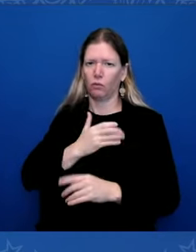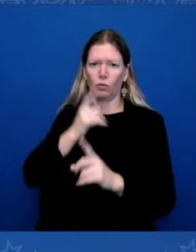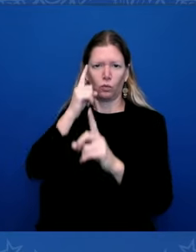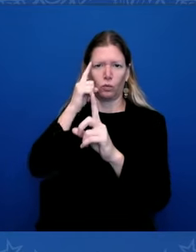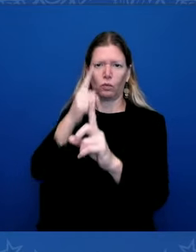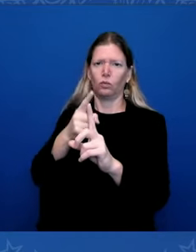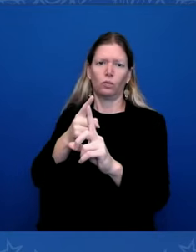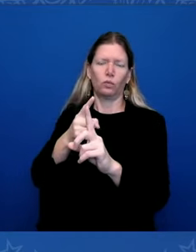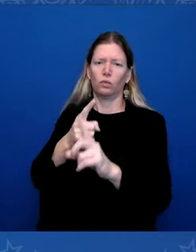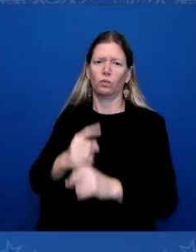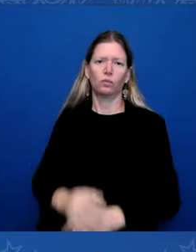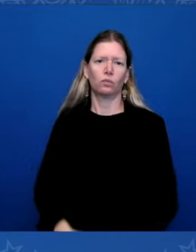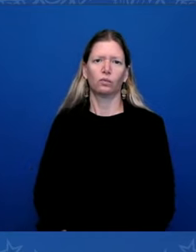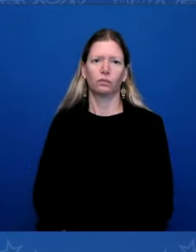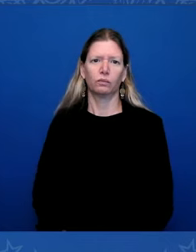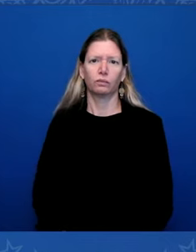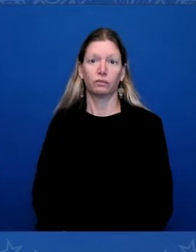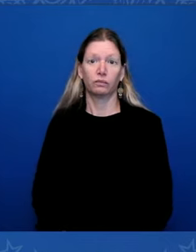Okay,